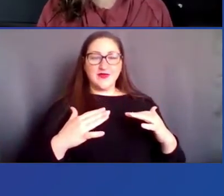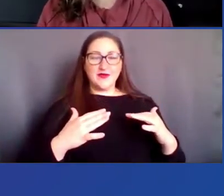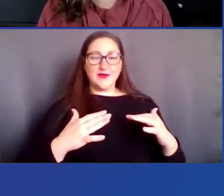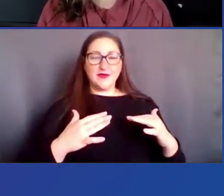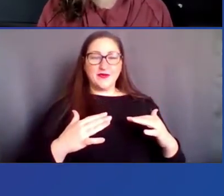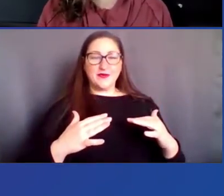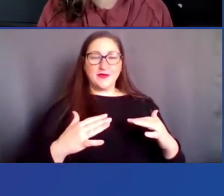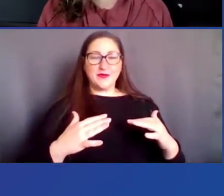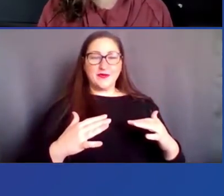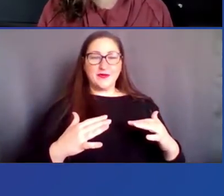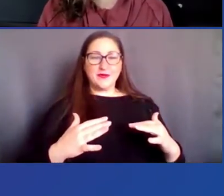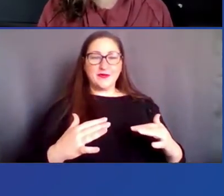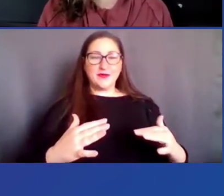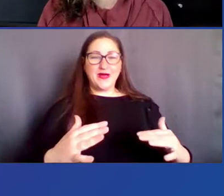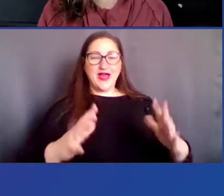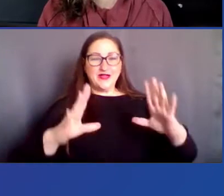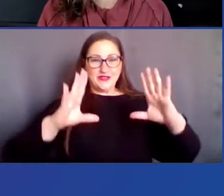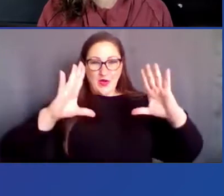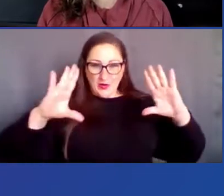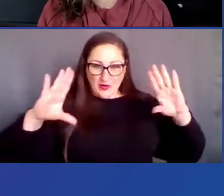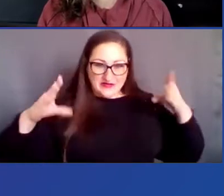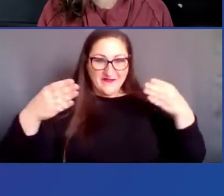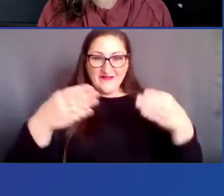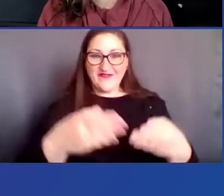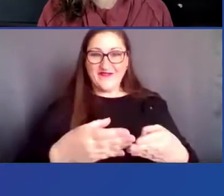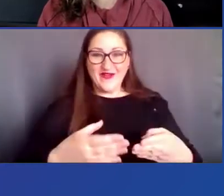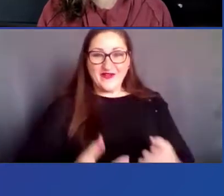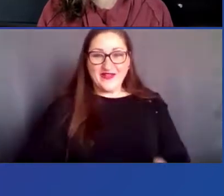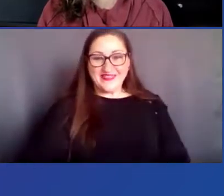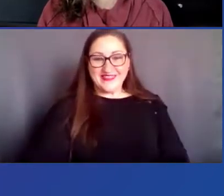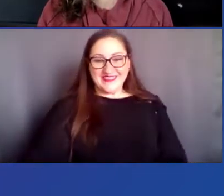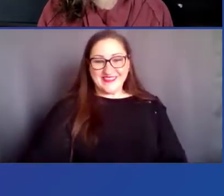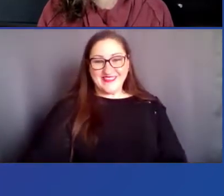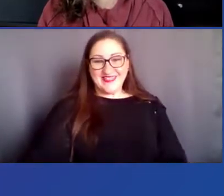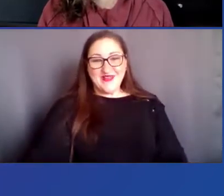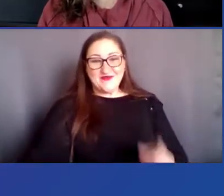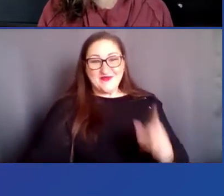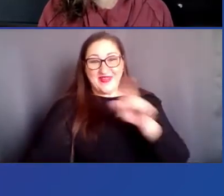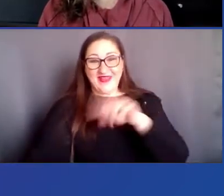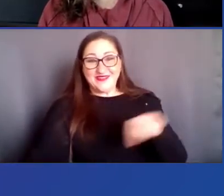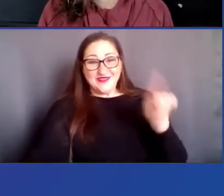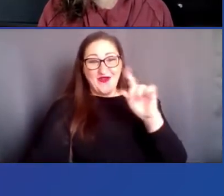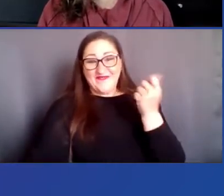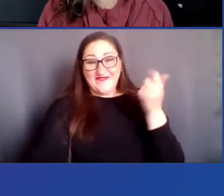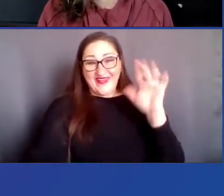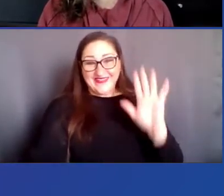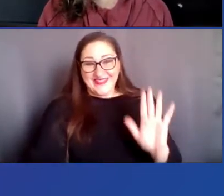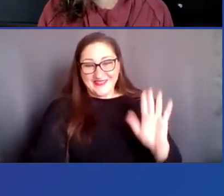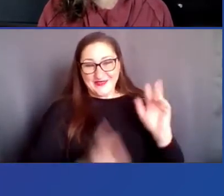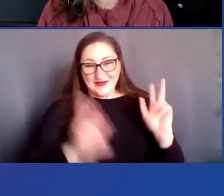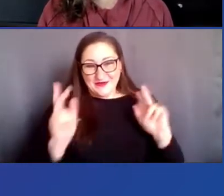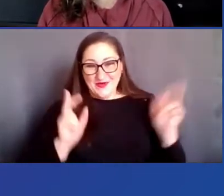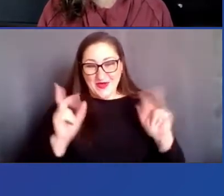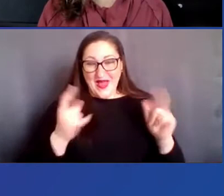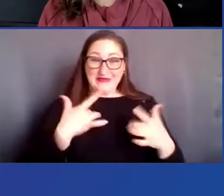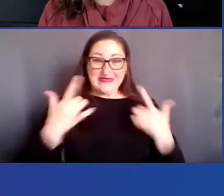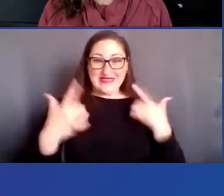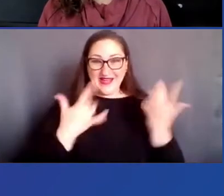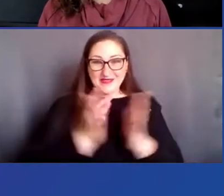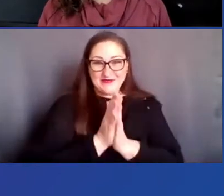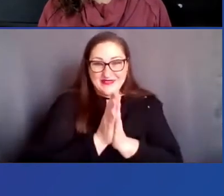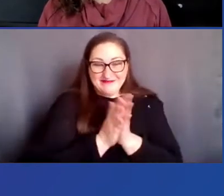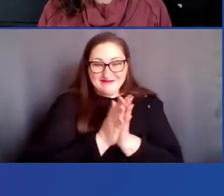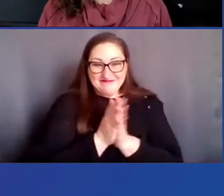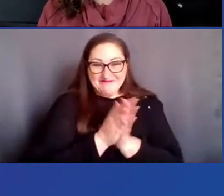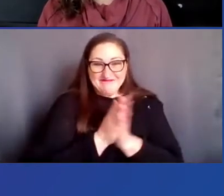like to, continue full forward because y'all are so wonderful. I'm excited to be here with y'all. And